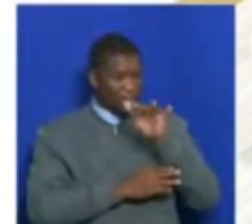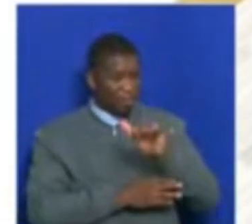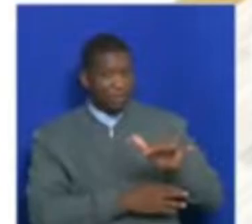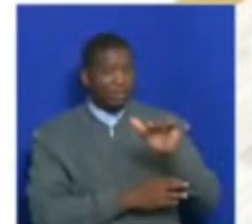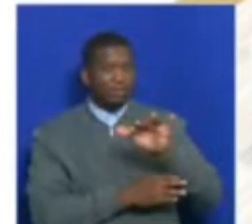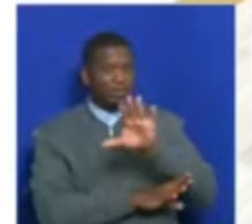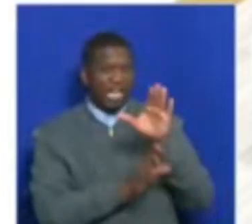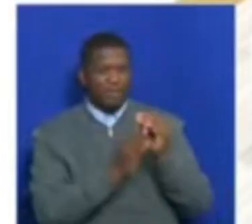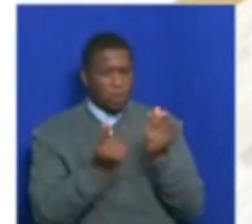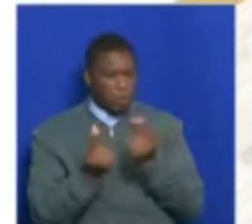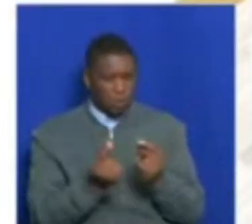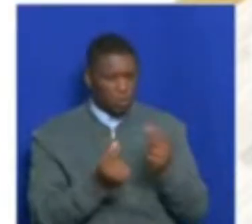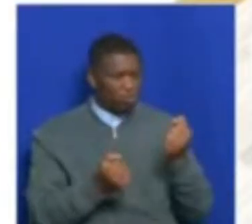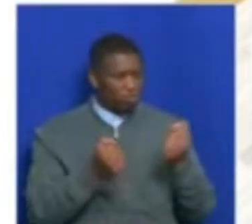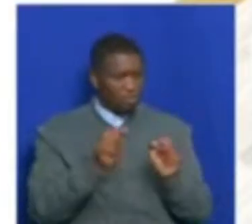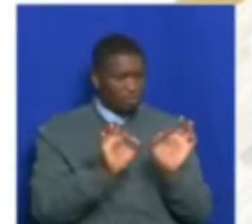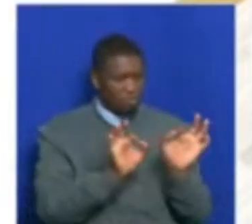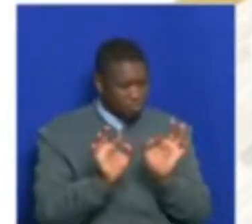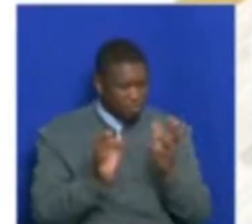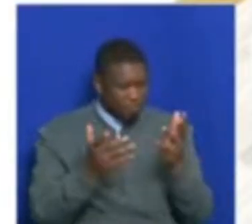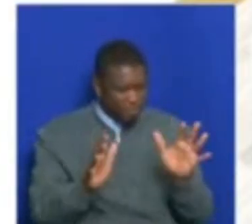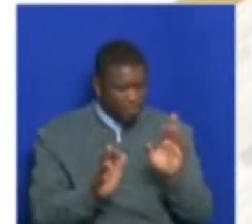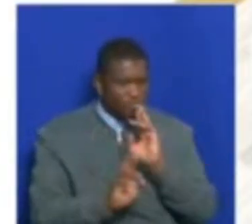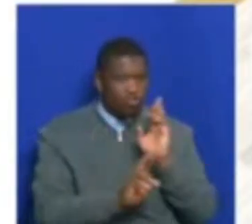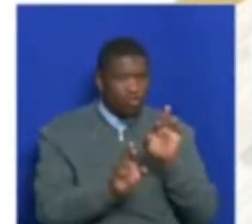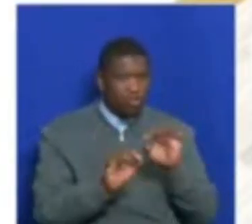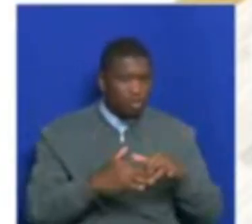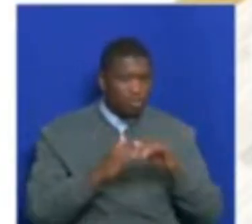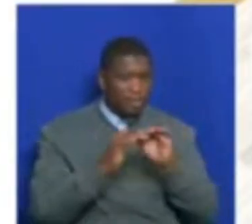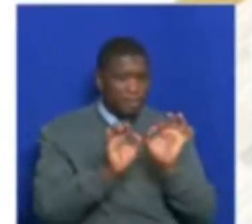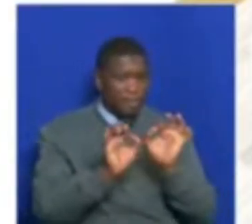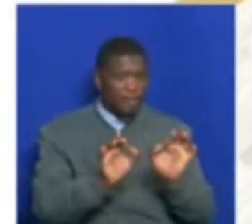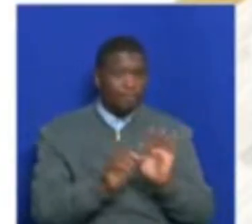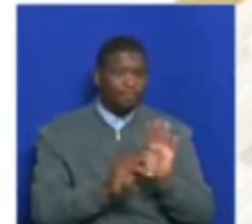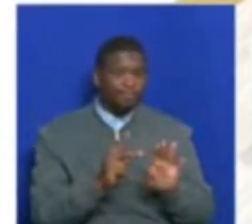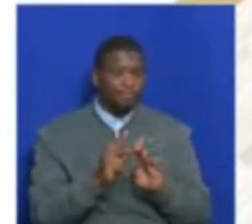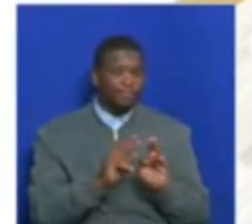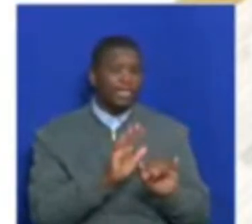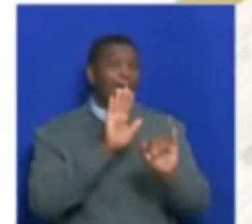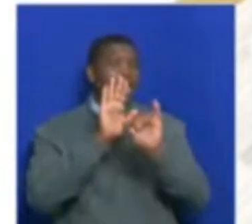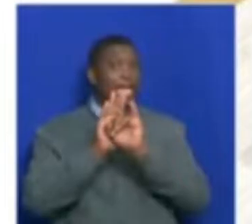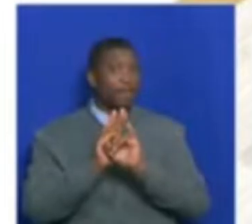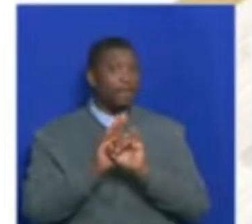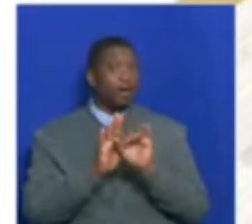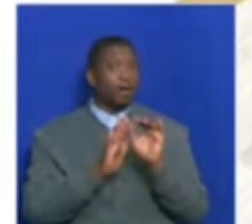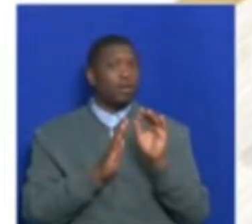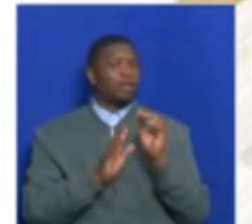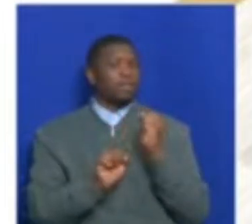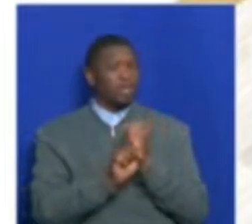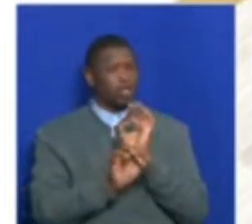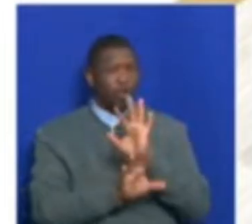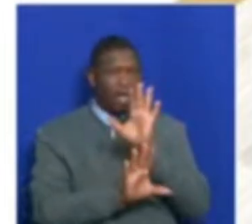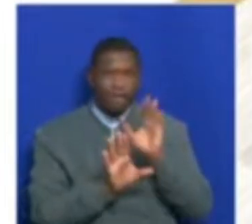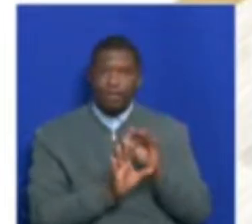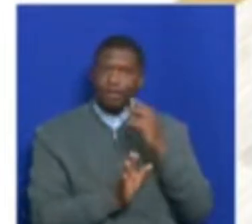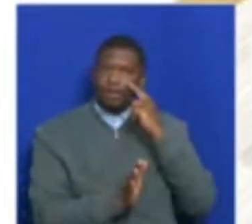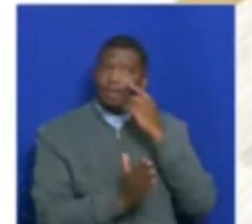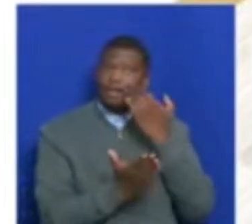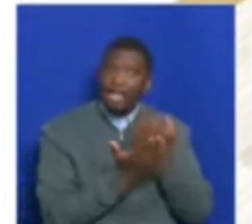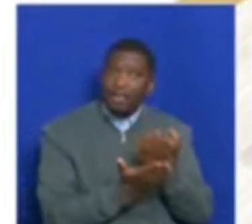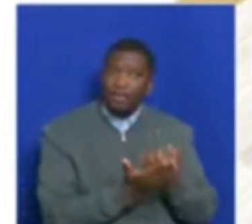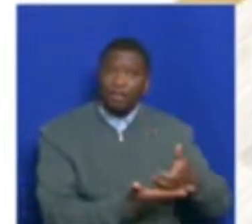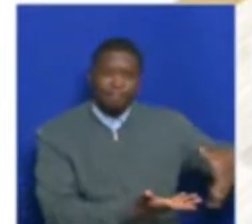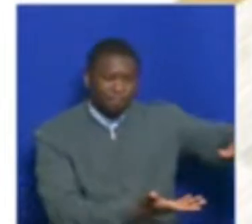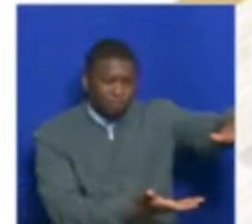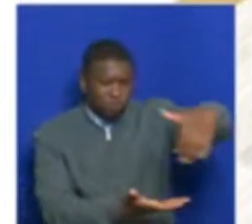reports, identifying, securing, safeguarding, collecting, packaging, and forwarding of exhibits to the